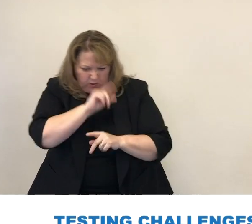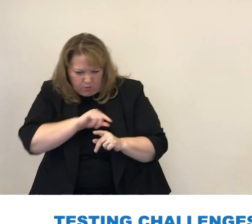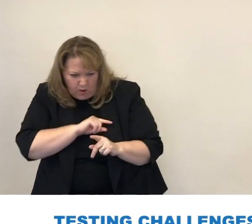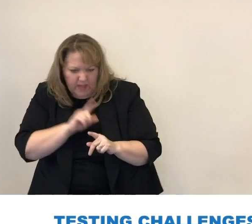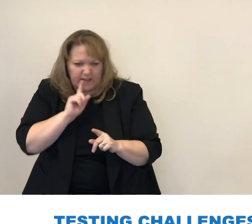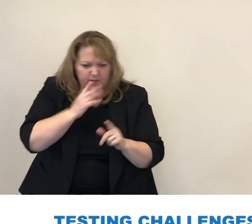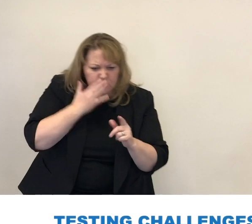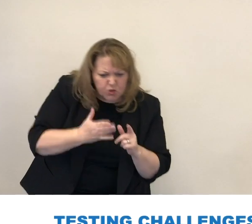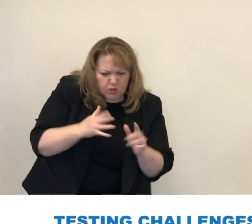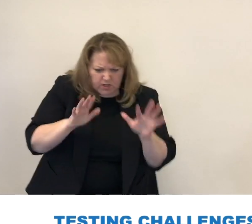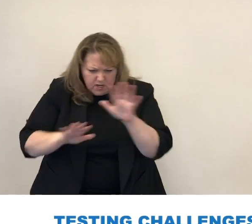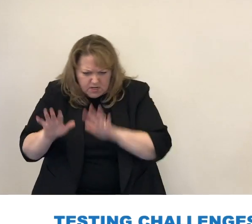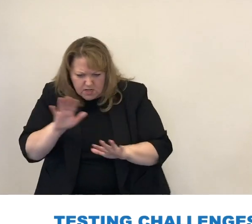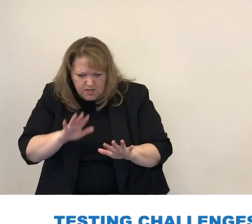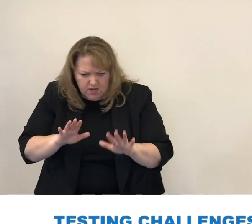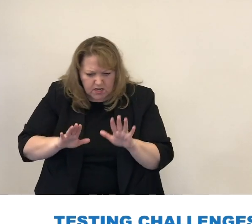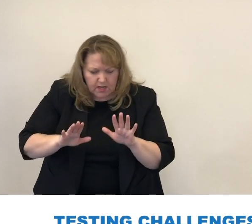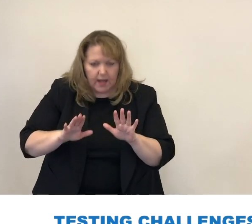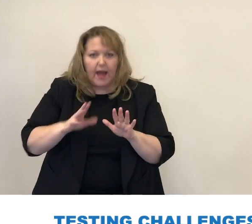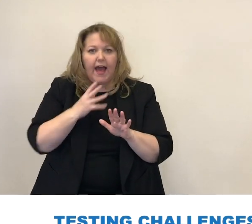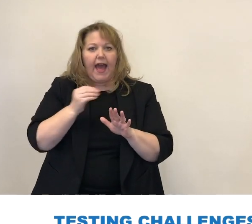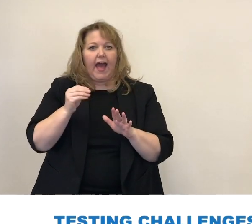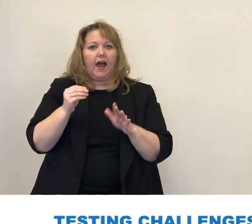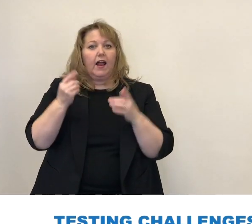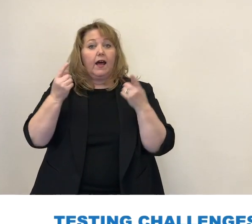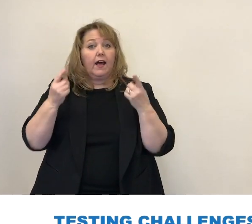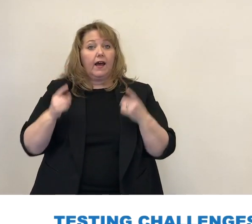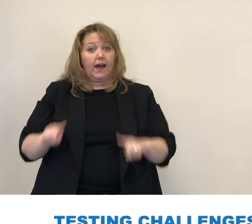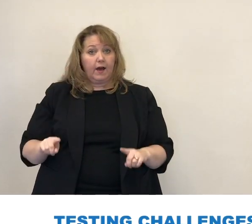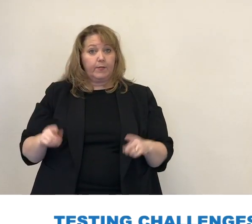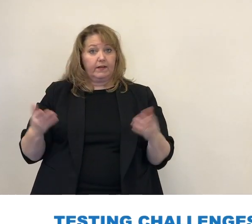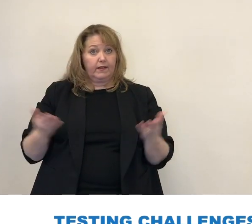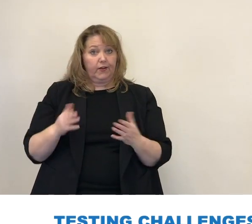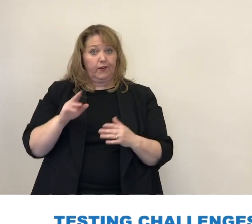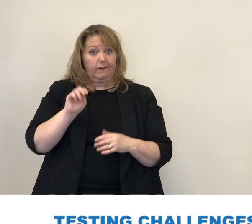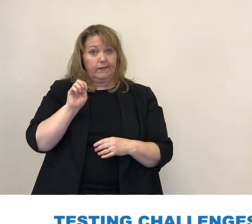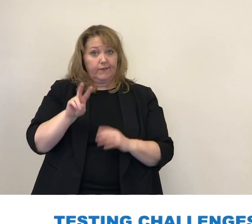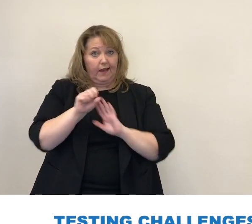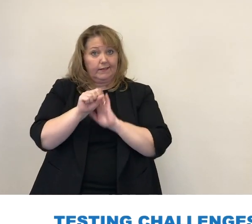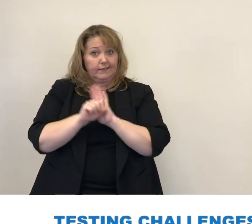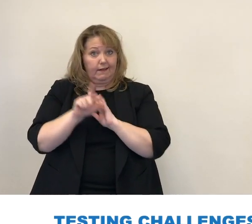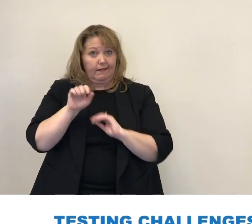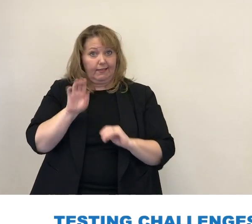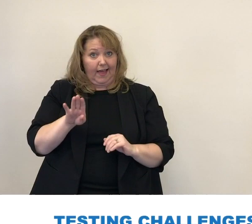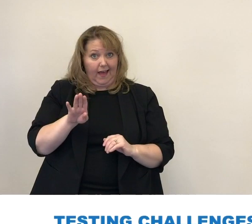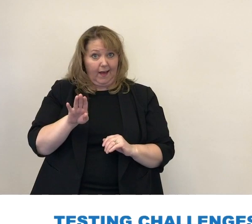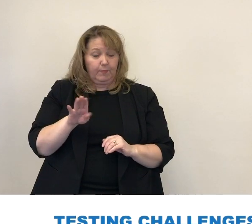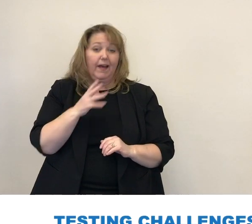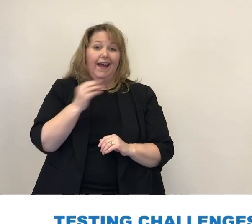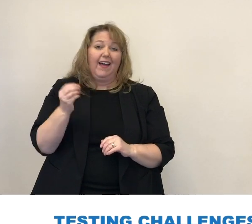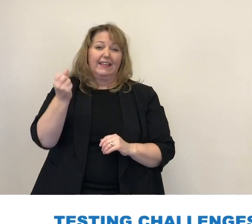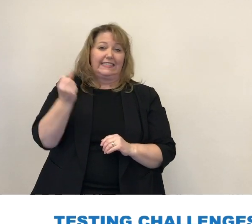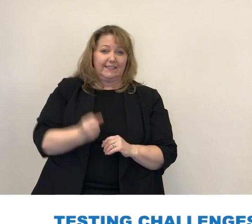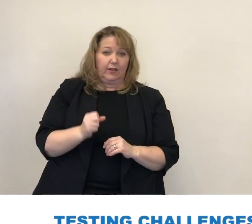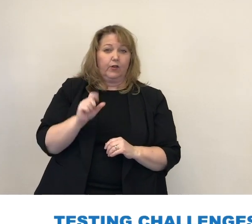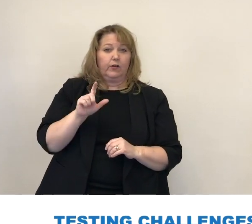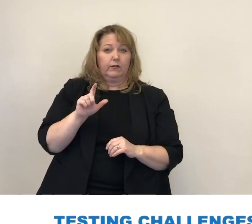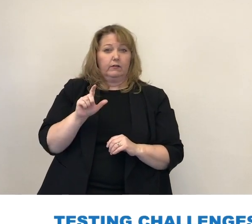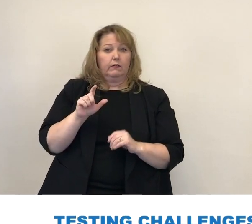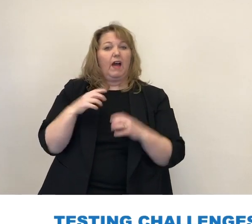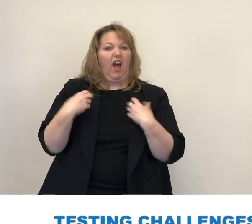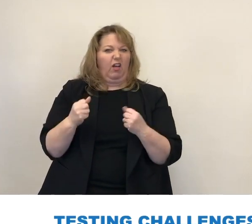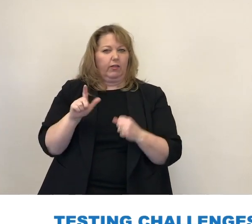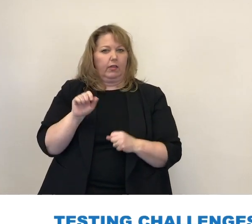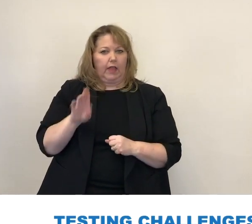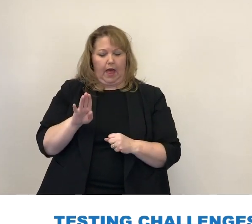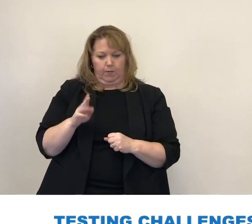test components on our own. And what that allowed us to do at the Nevada State Public Health Lab and at the Southern Nevada Public Health Lab is to